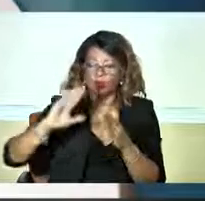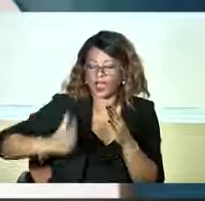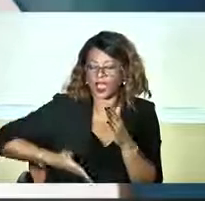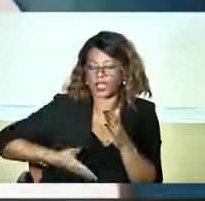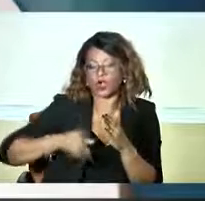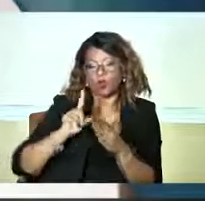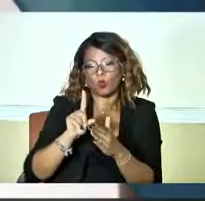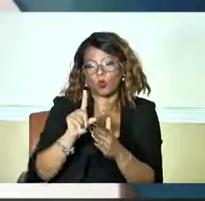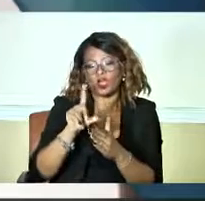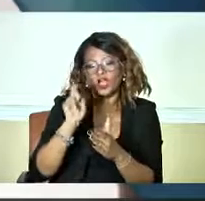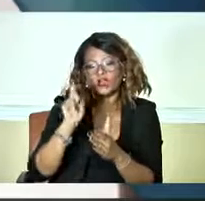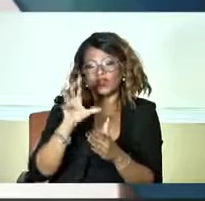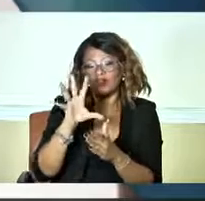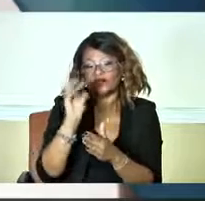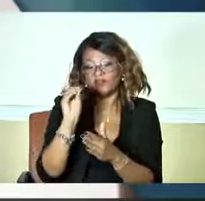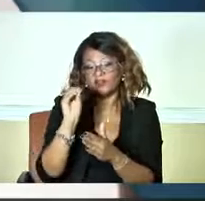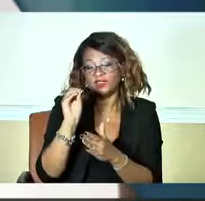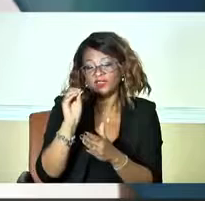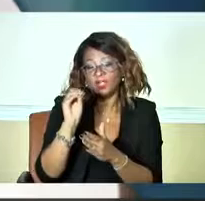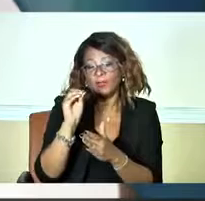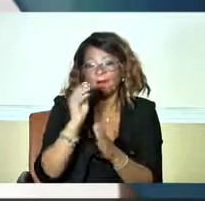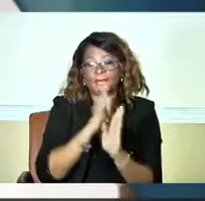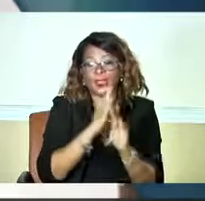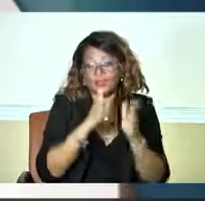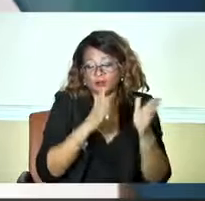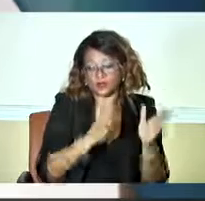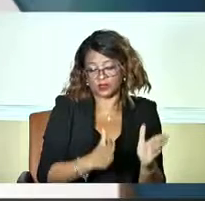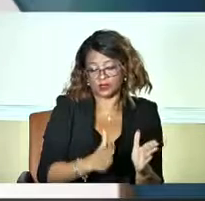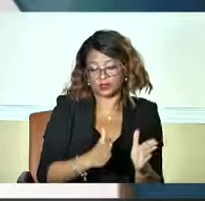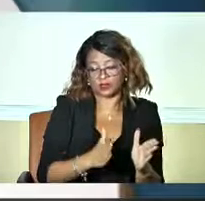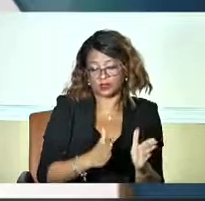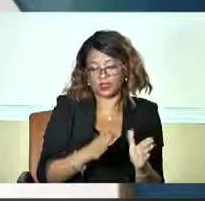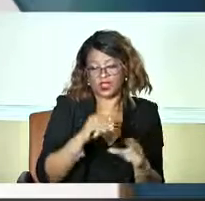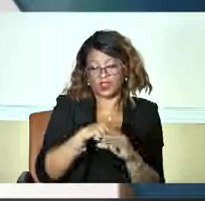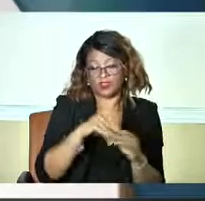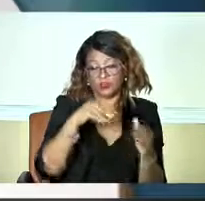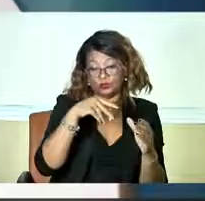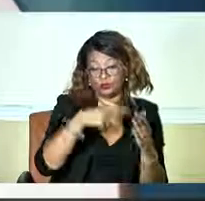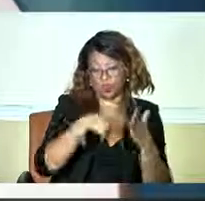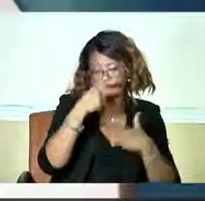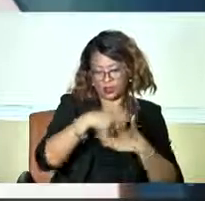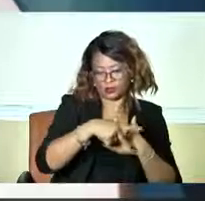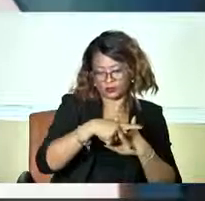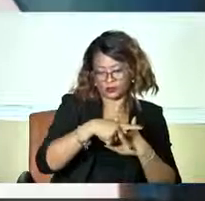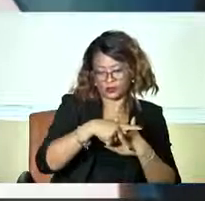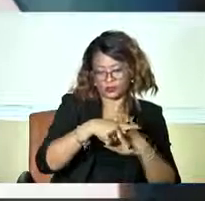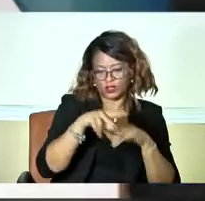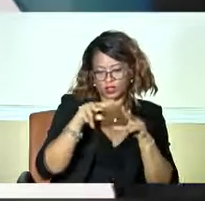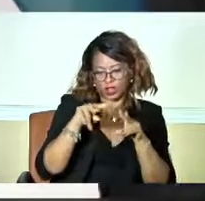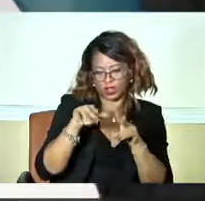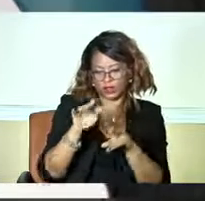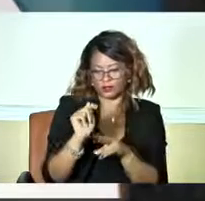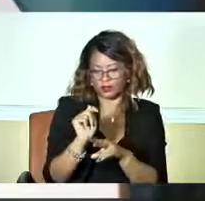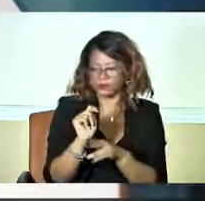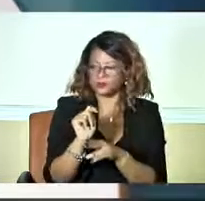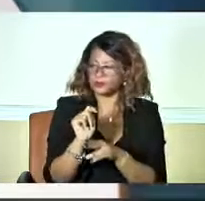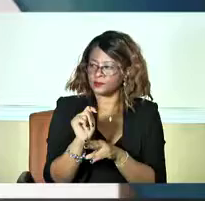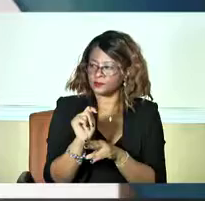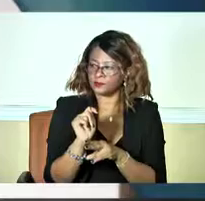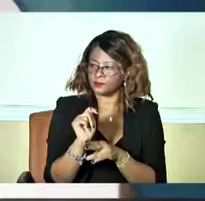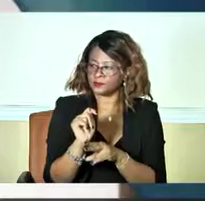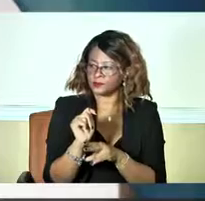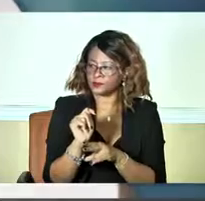some 150 Bahamians in this project. Just take a look at this.